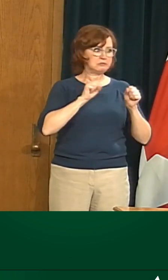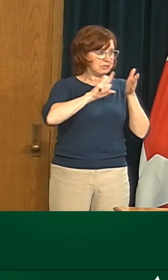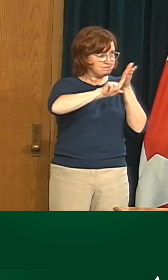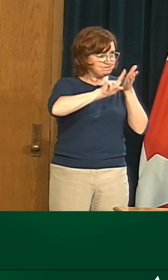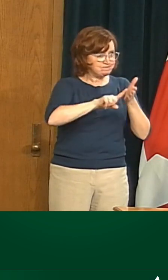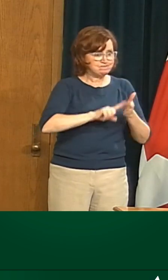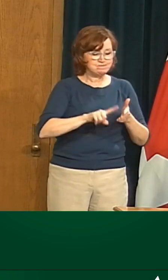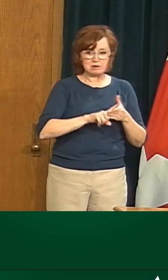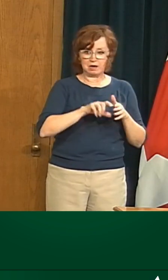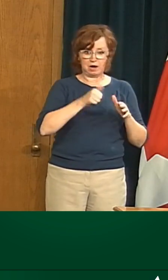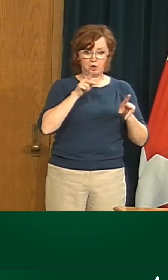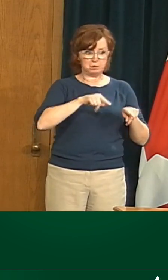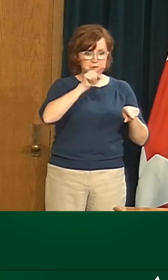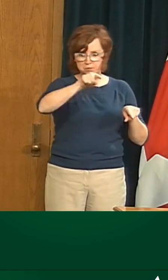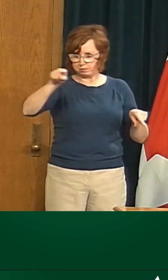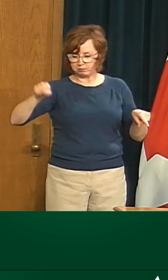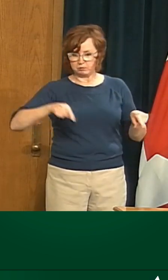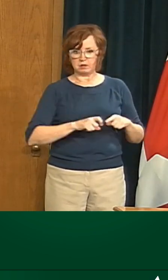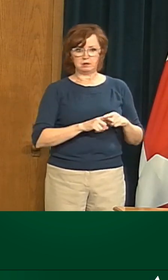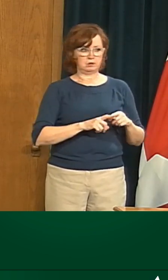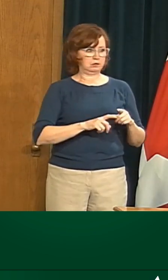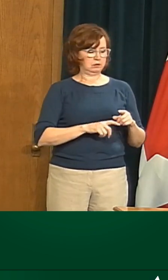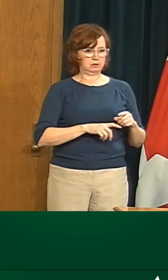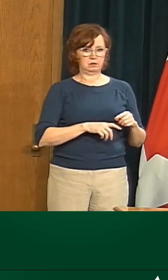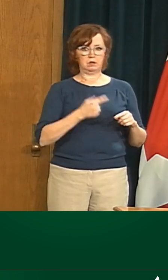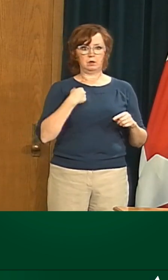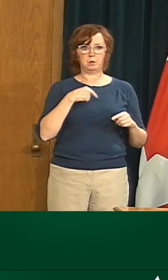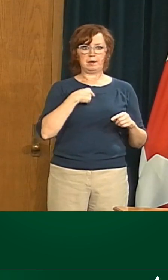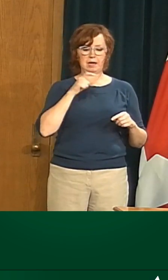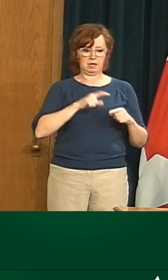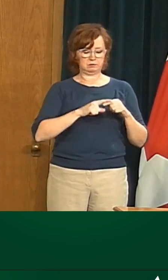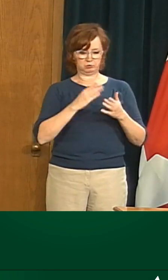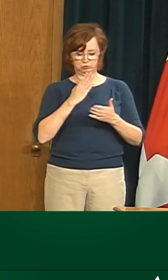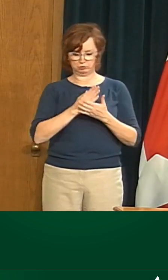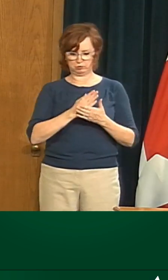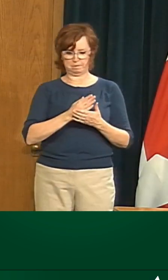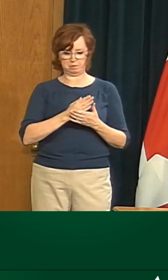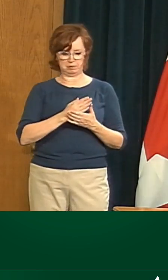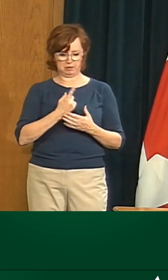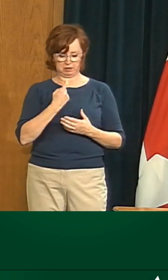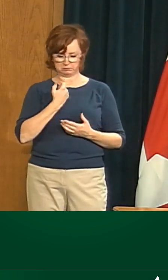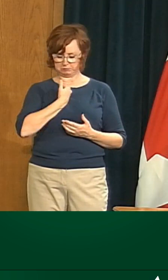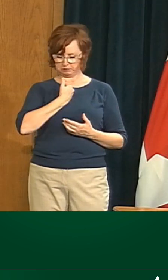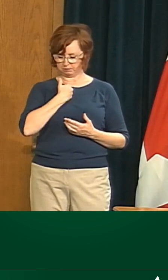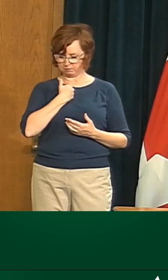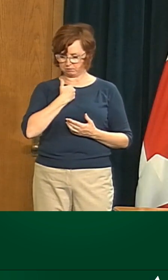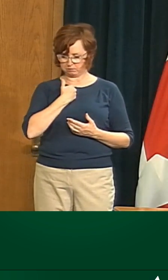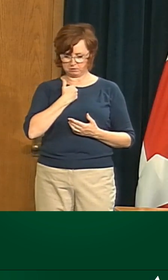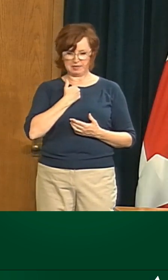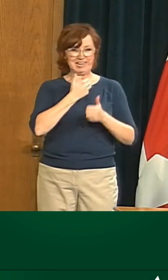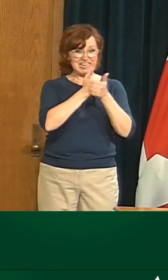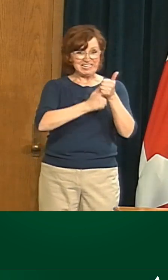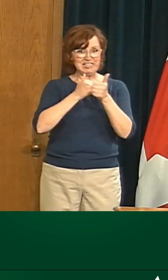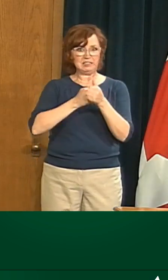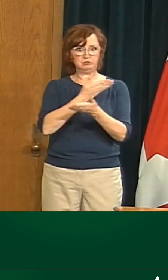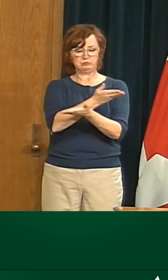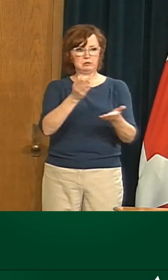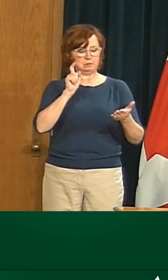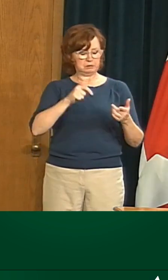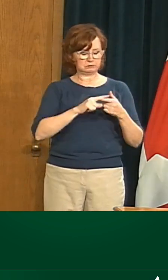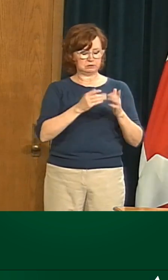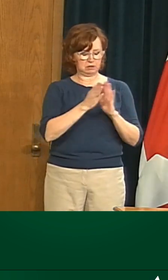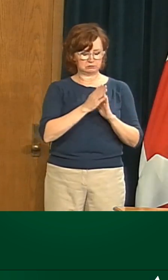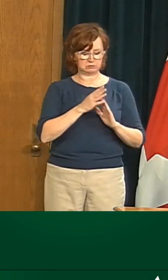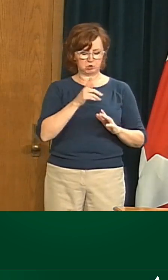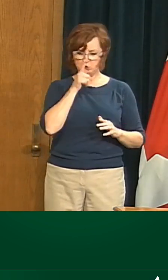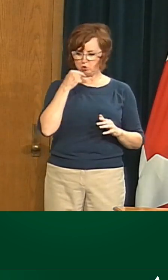this is where we should all in this province be asking ourselves the question, who have I been in contact over the course of the past 2 weeks? And the